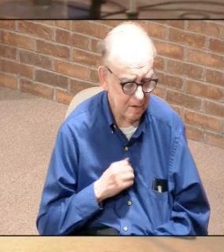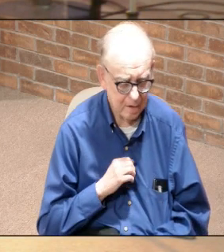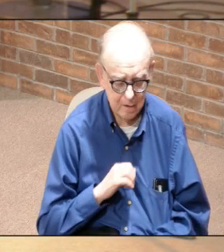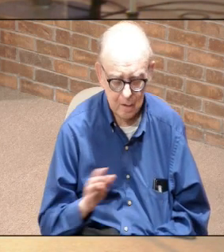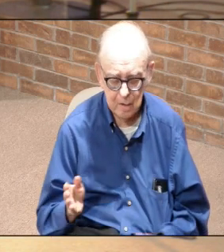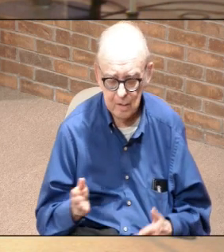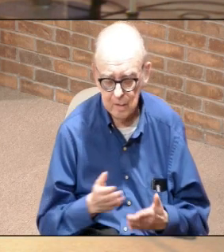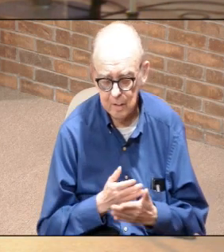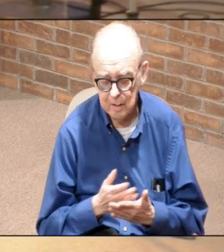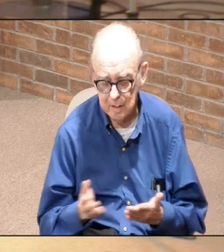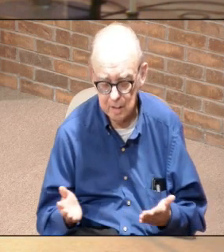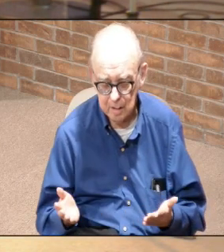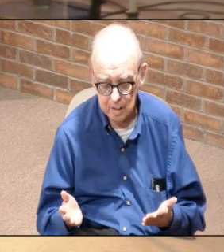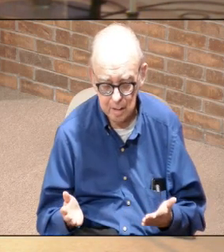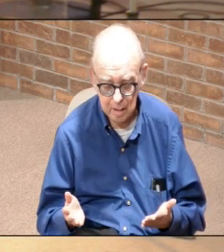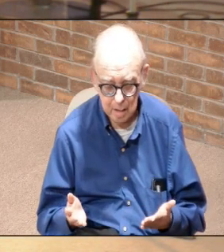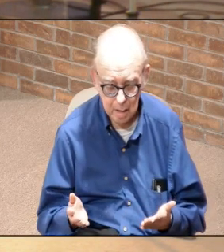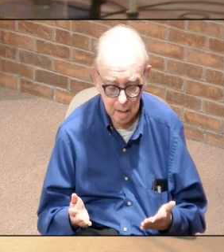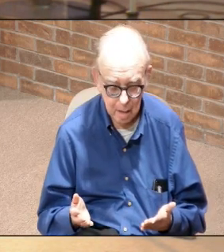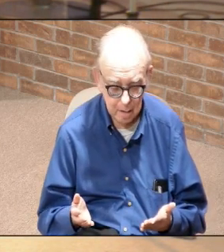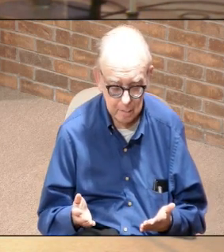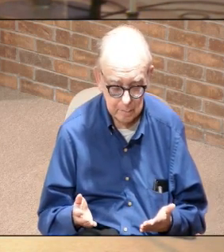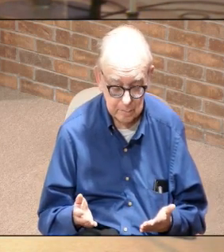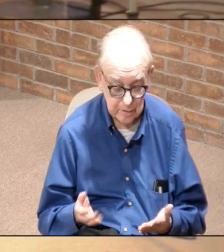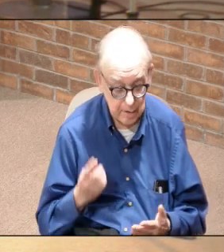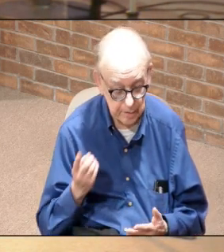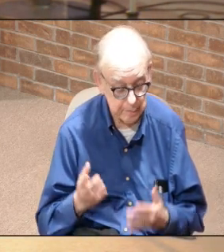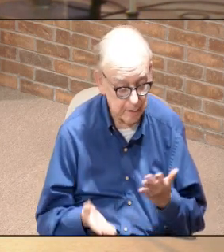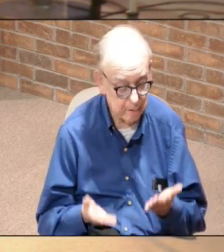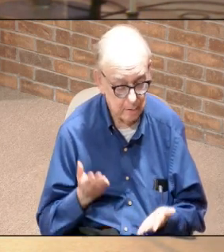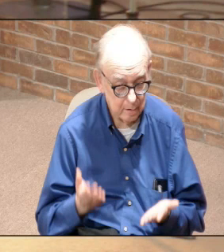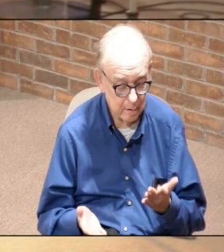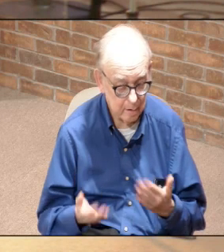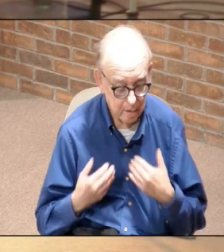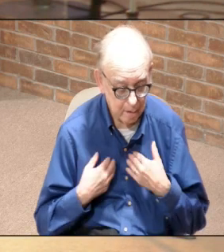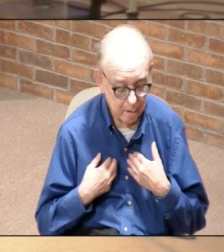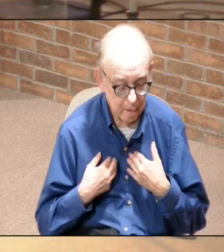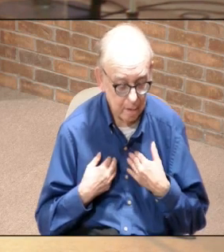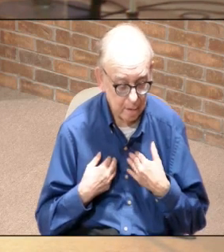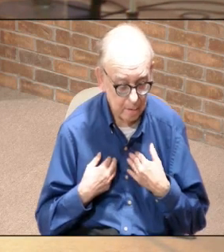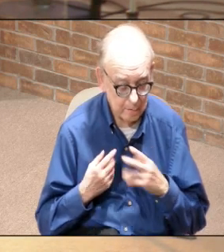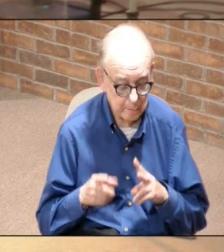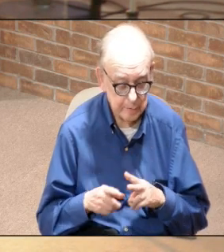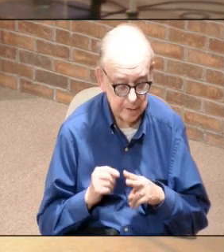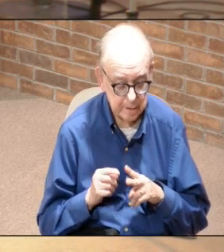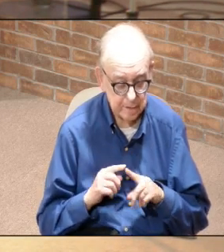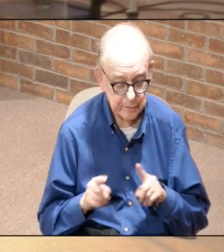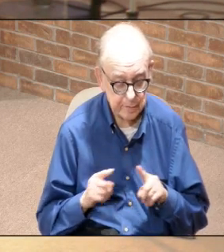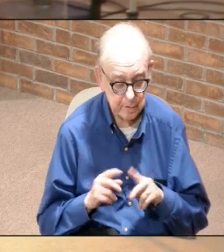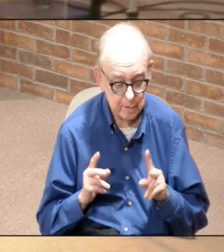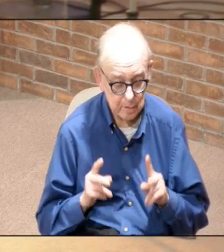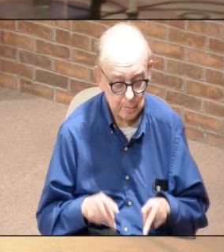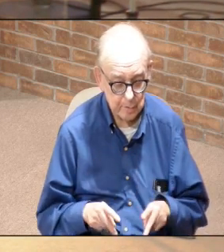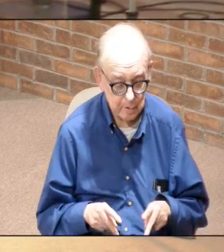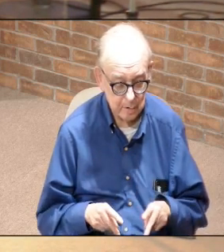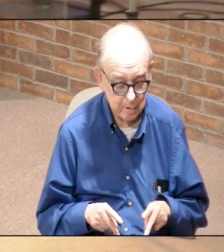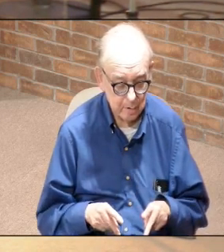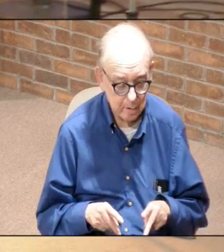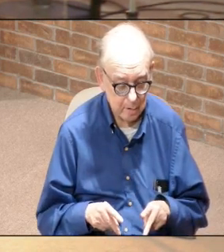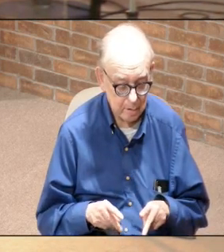all of these things, you know. And don't you think that maybe we might want to pick out somebody that's kind of